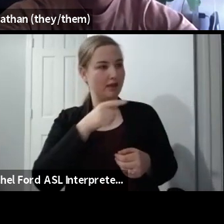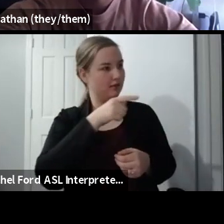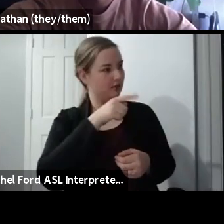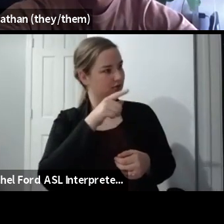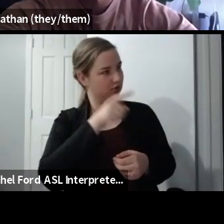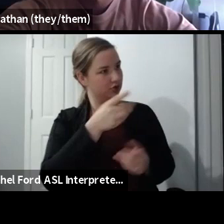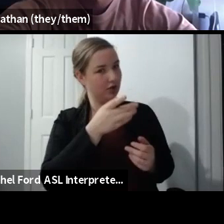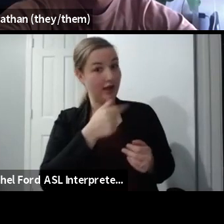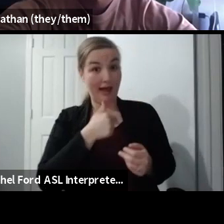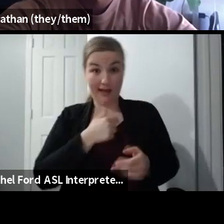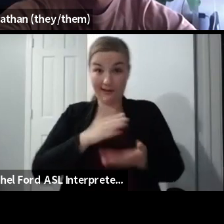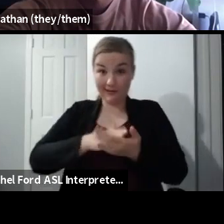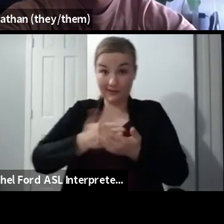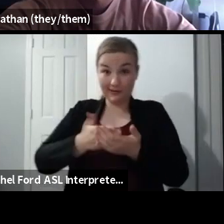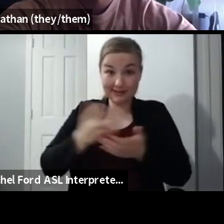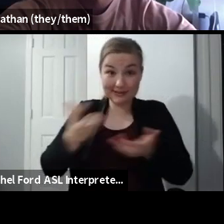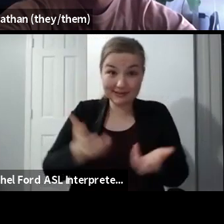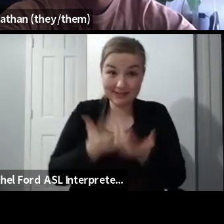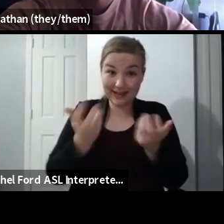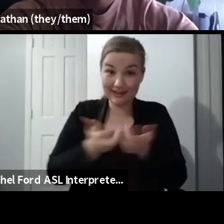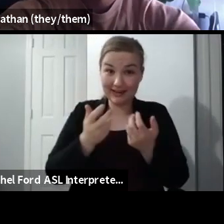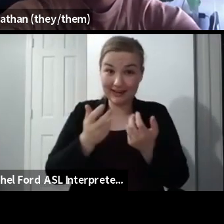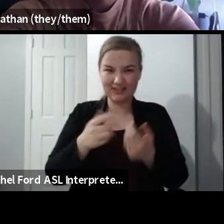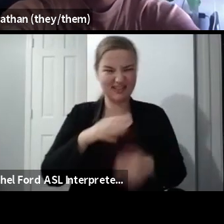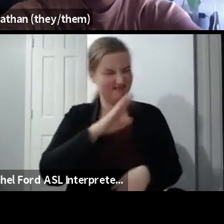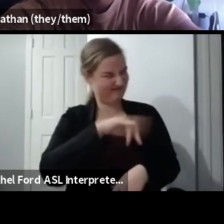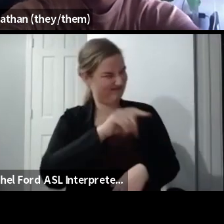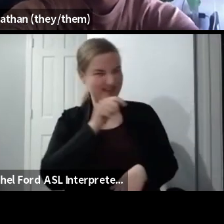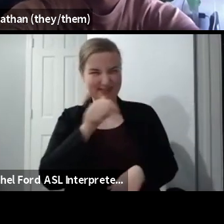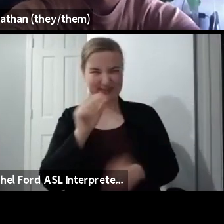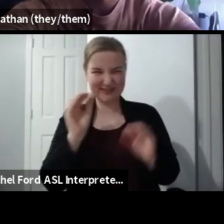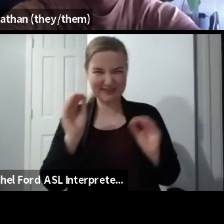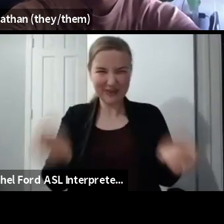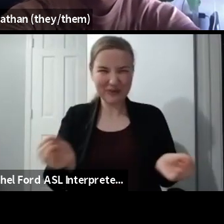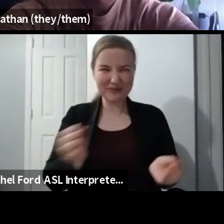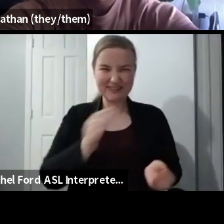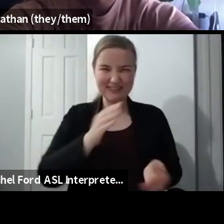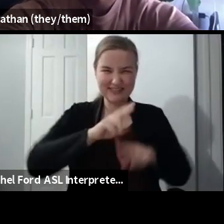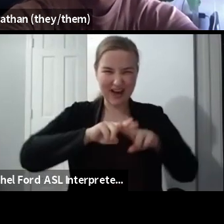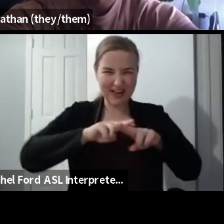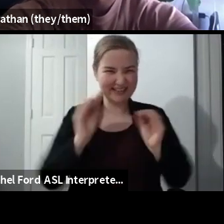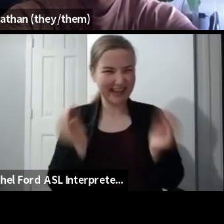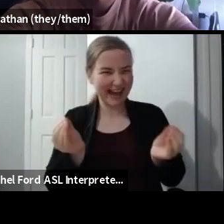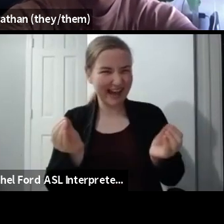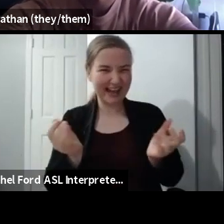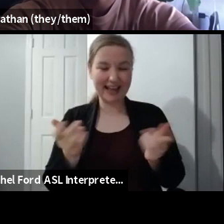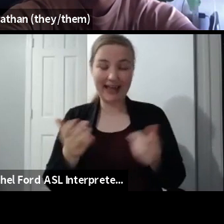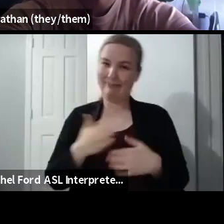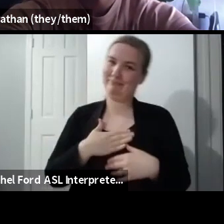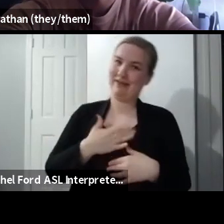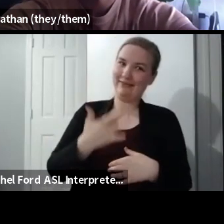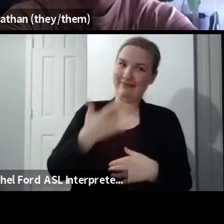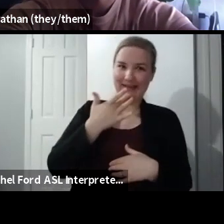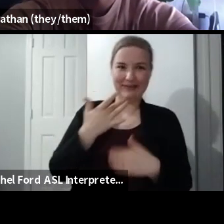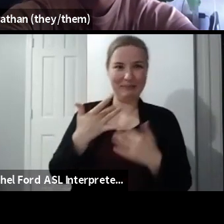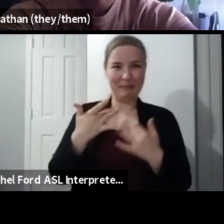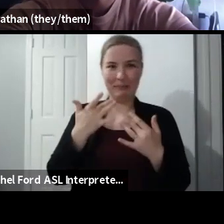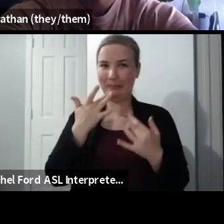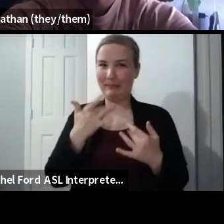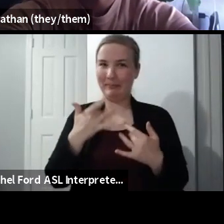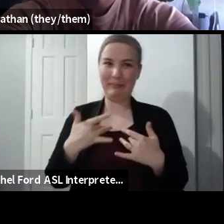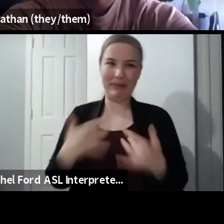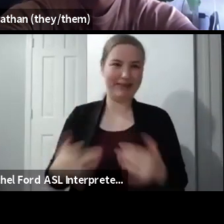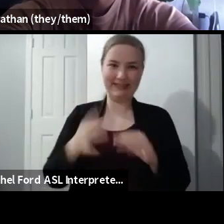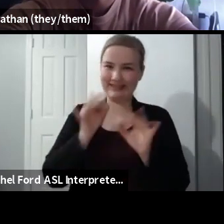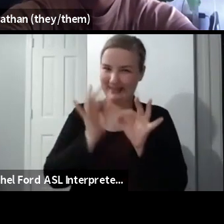girl? I'm like, I don't know. I tend to be on the bland side of things with when I cook, to